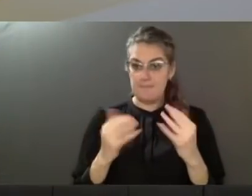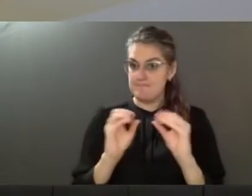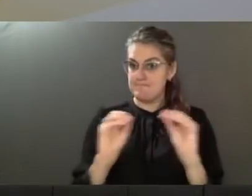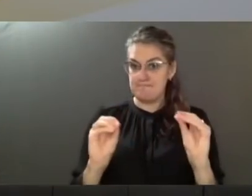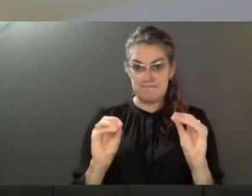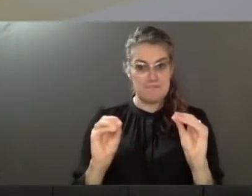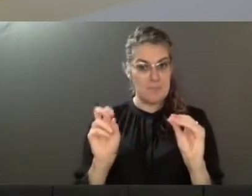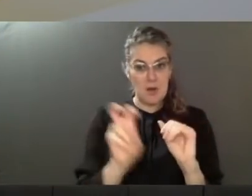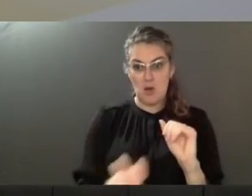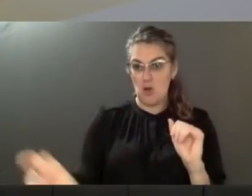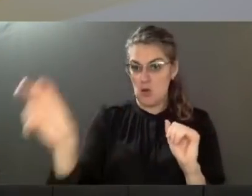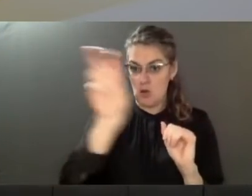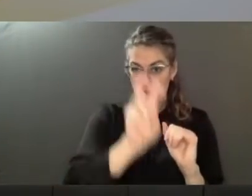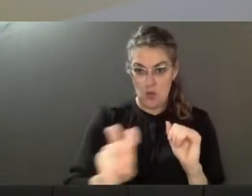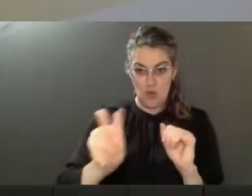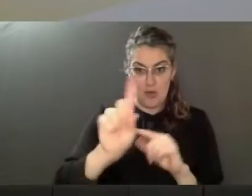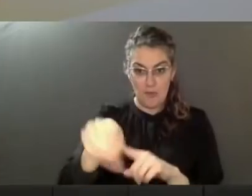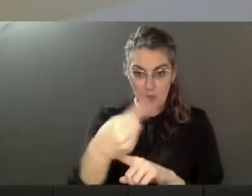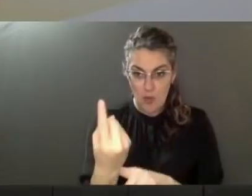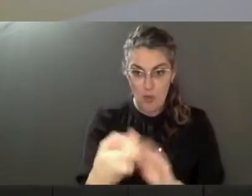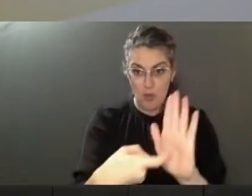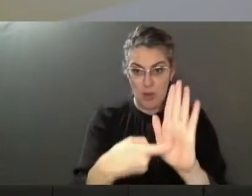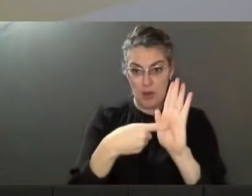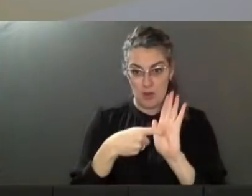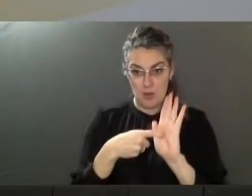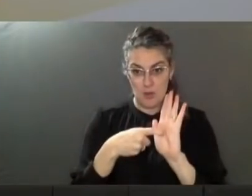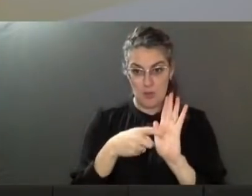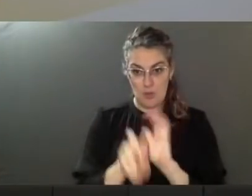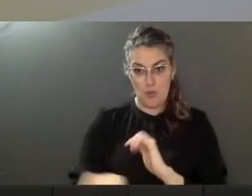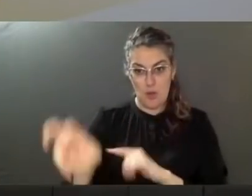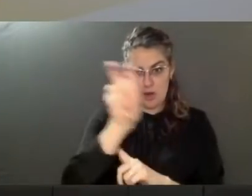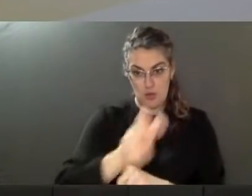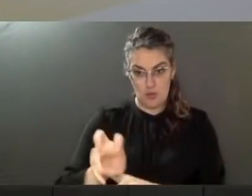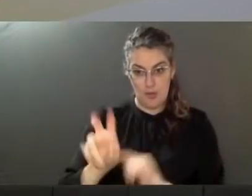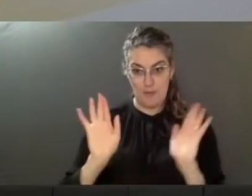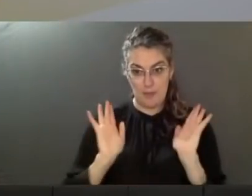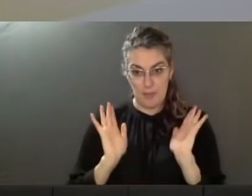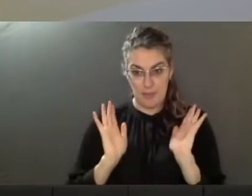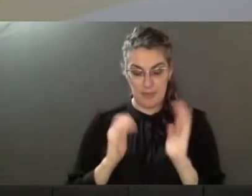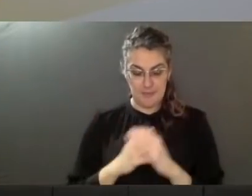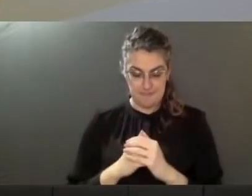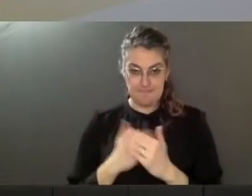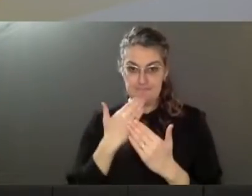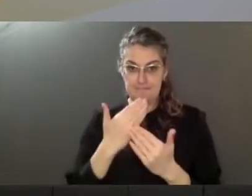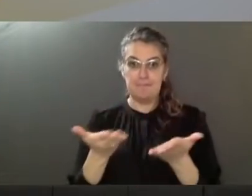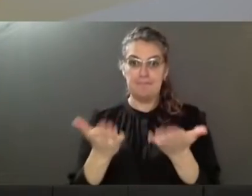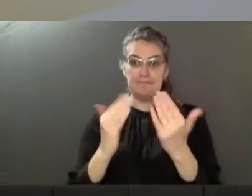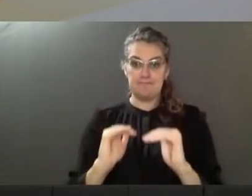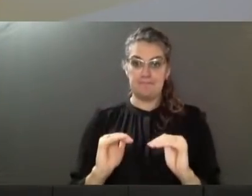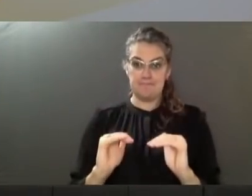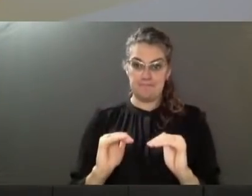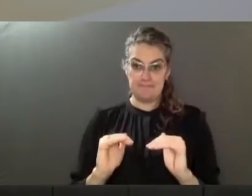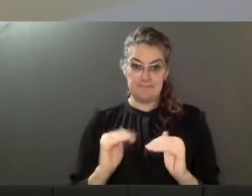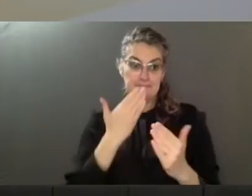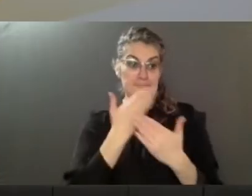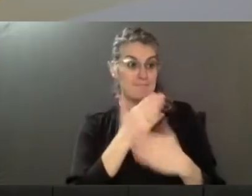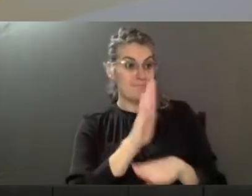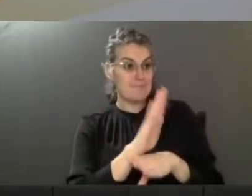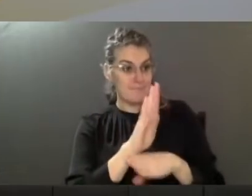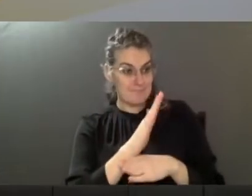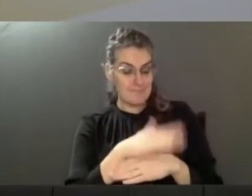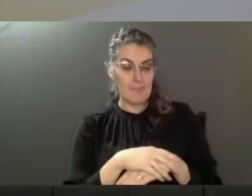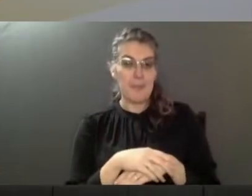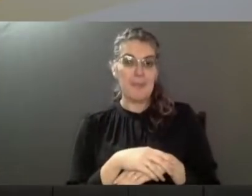Dave Stewart, The Guardian. Good afternoon, folks. I guess first I'll ask, you talked to